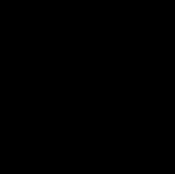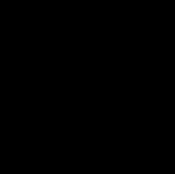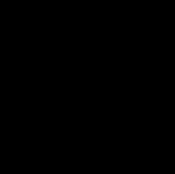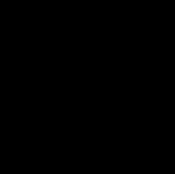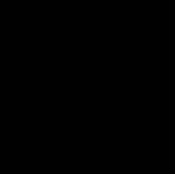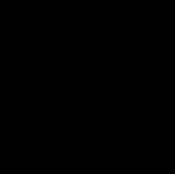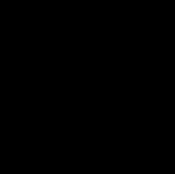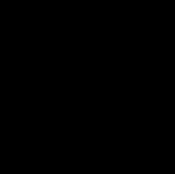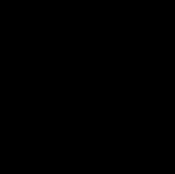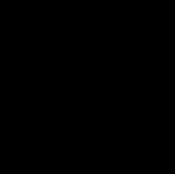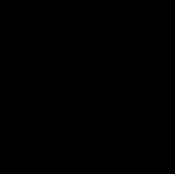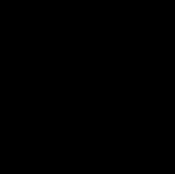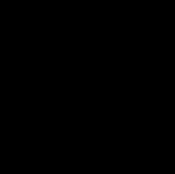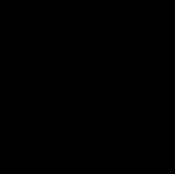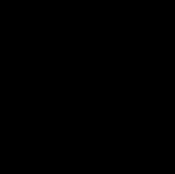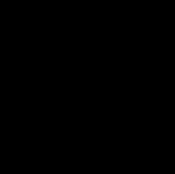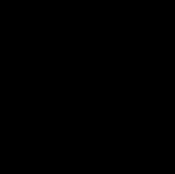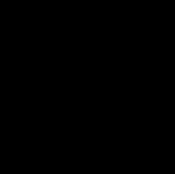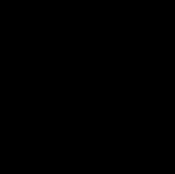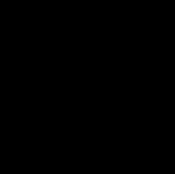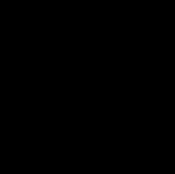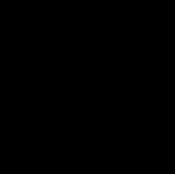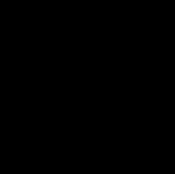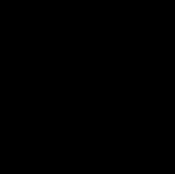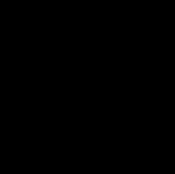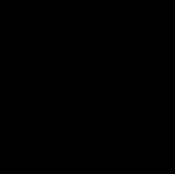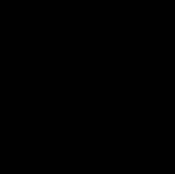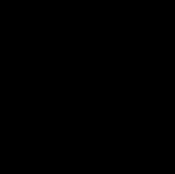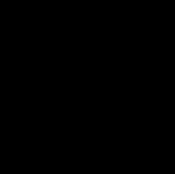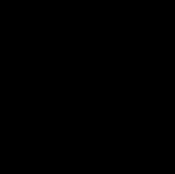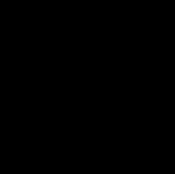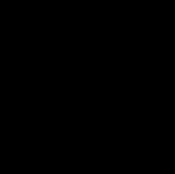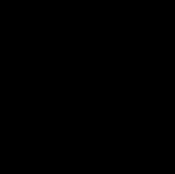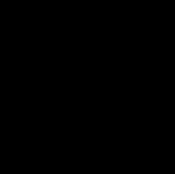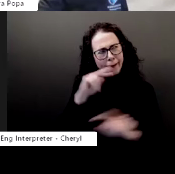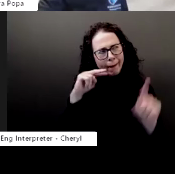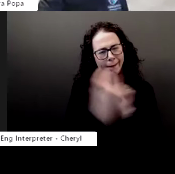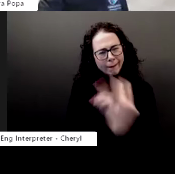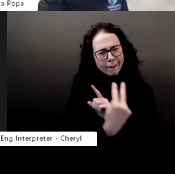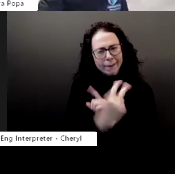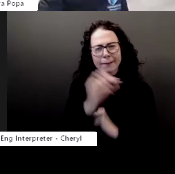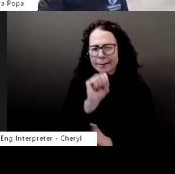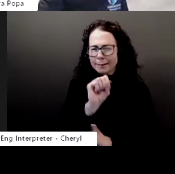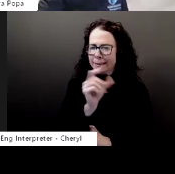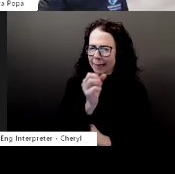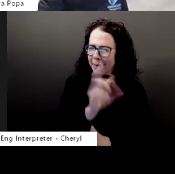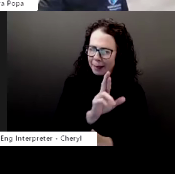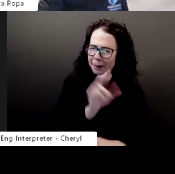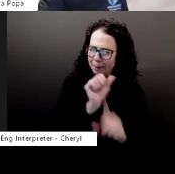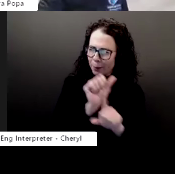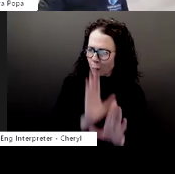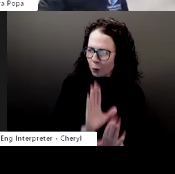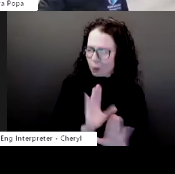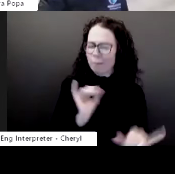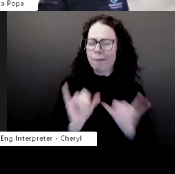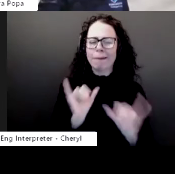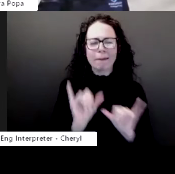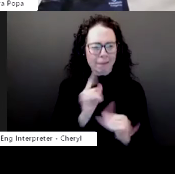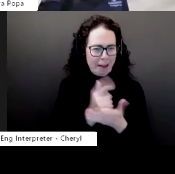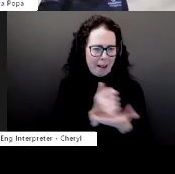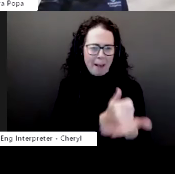whole thing works and is understood from the other side of the fence really kind of helps, you know, demystify things. Yeah. And My